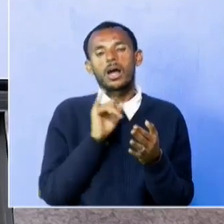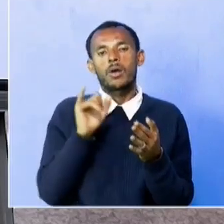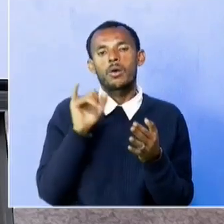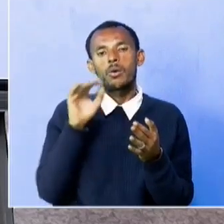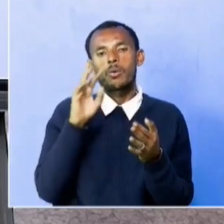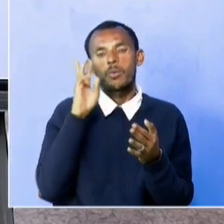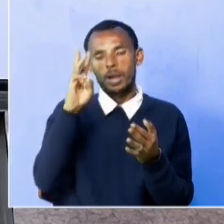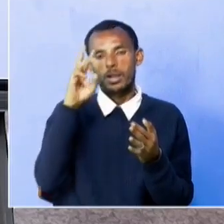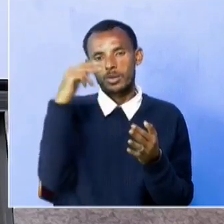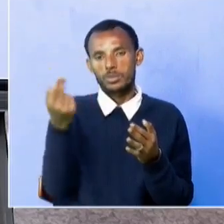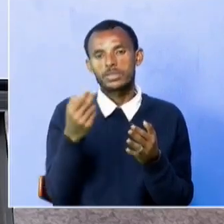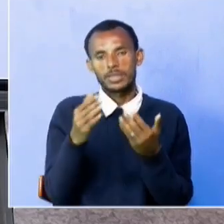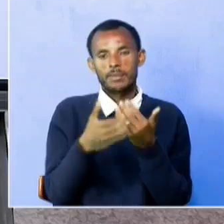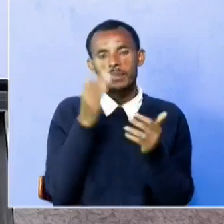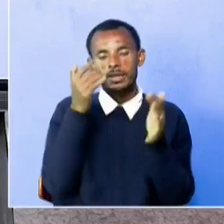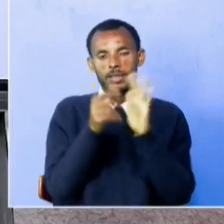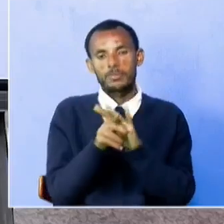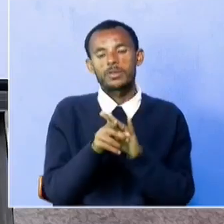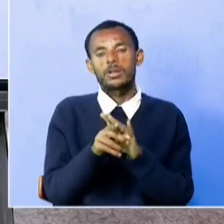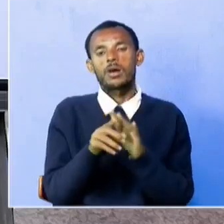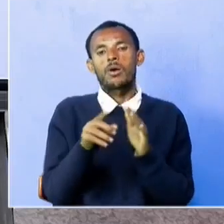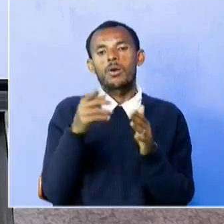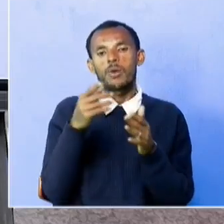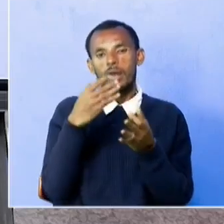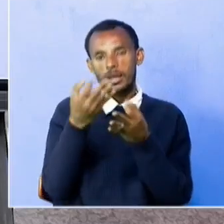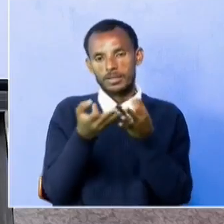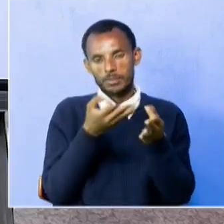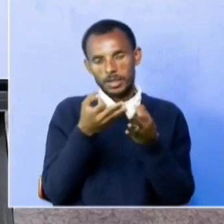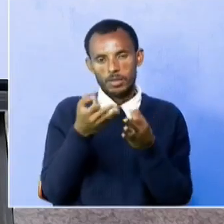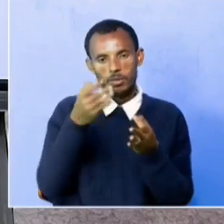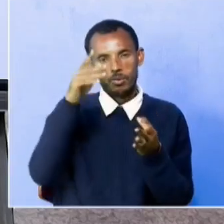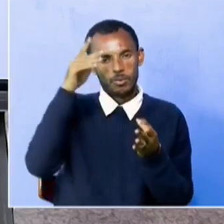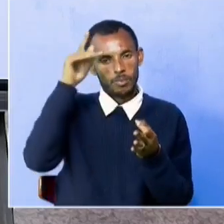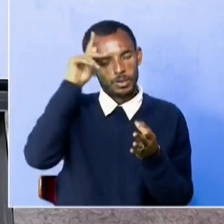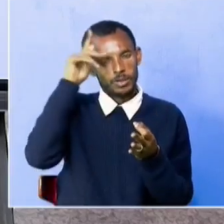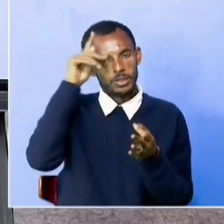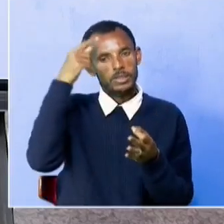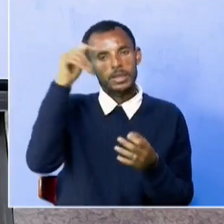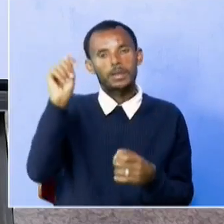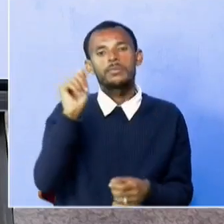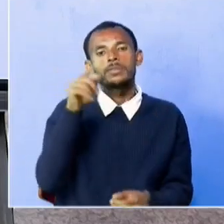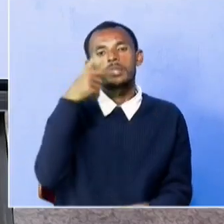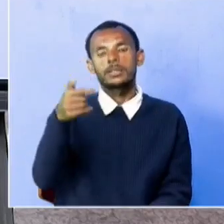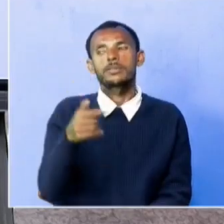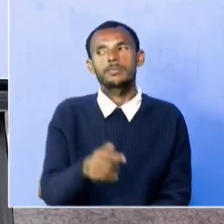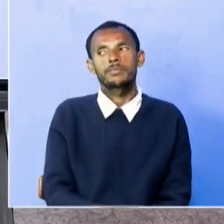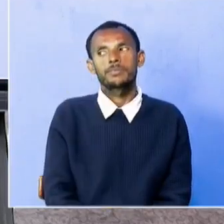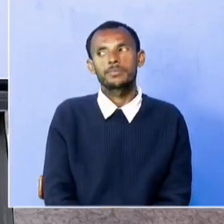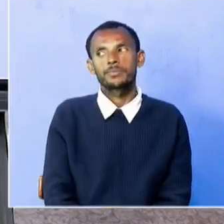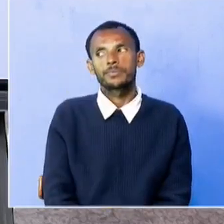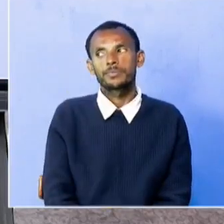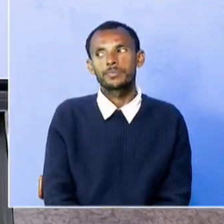example to explain what the converse of a Pythagoras theorem is saying. Okay, so